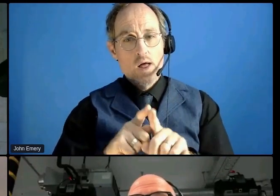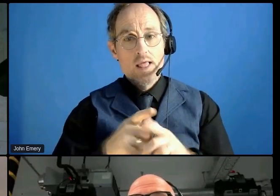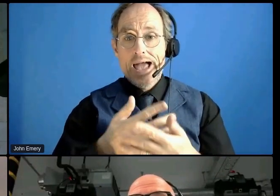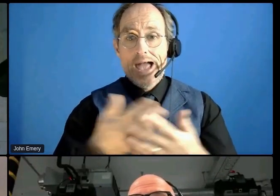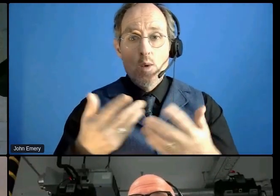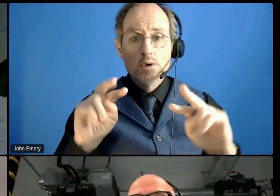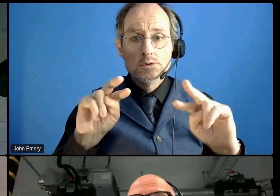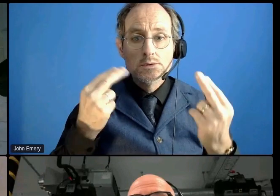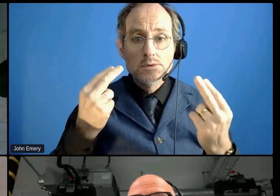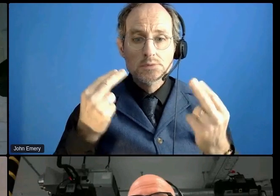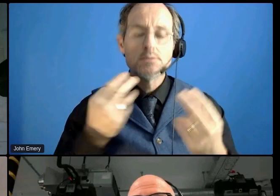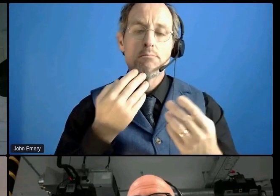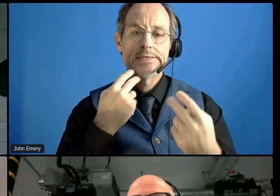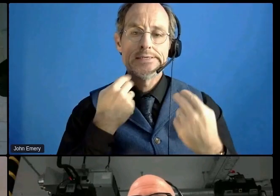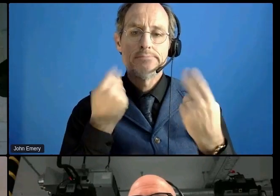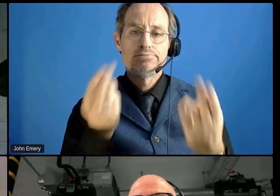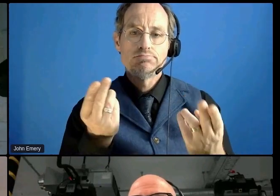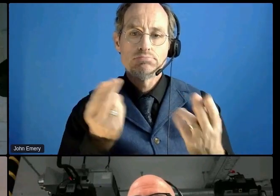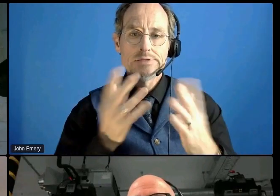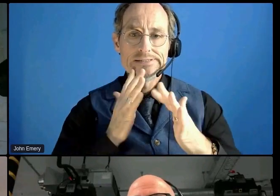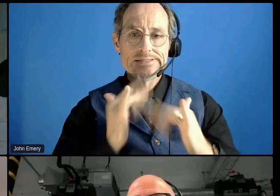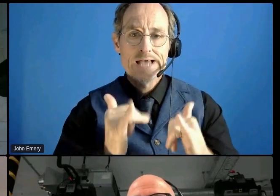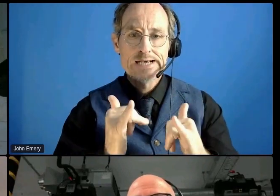I was managed in that area. I moved over to